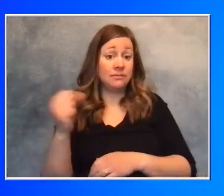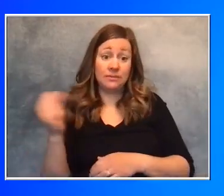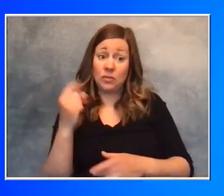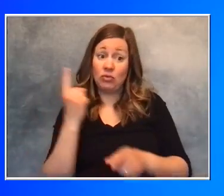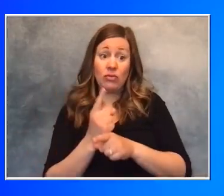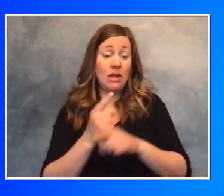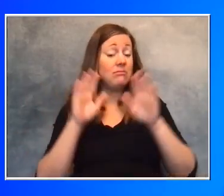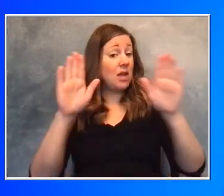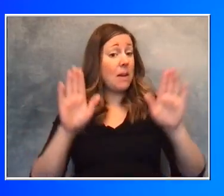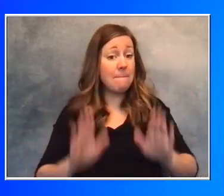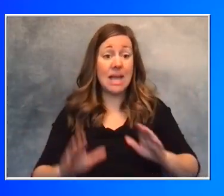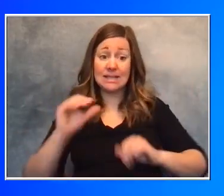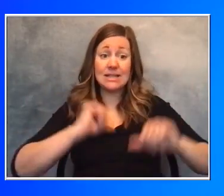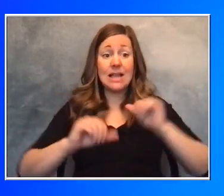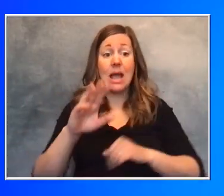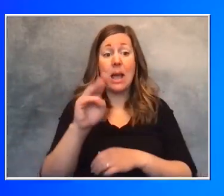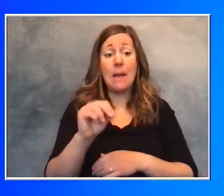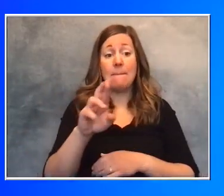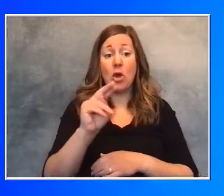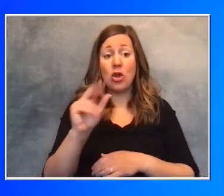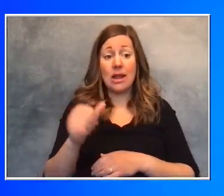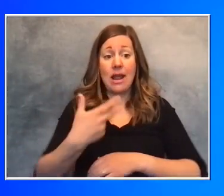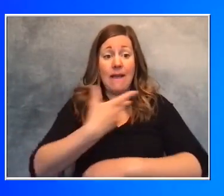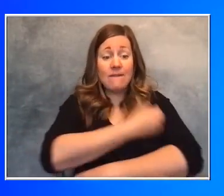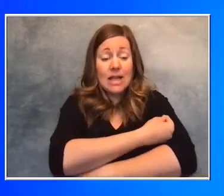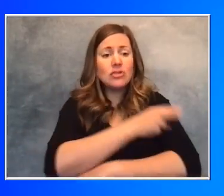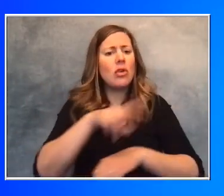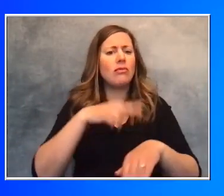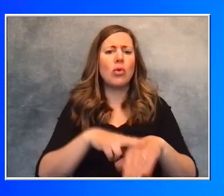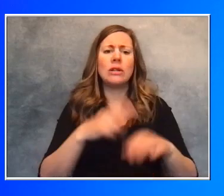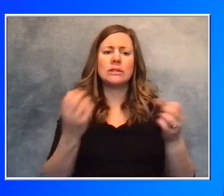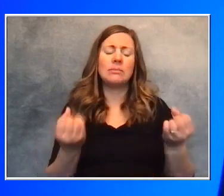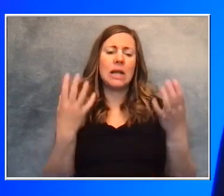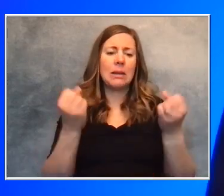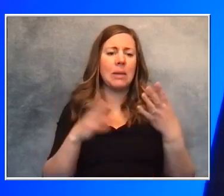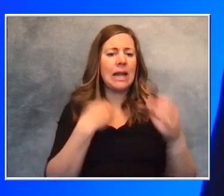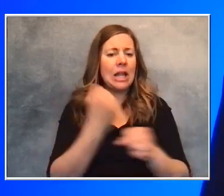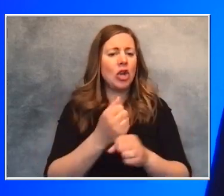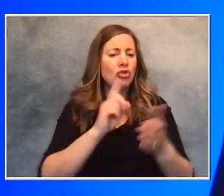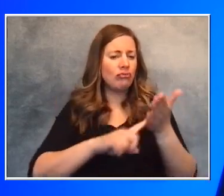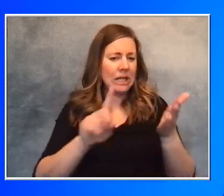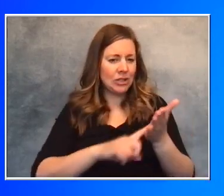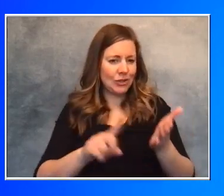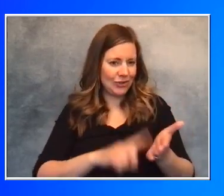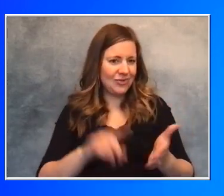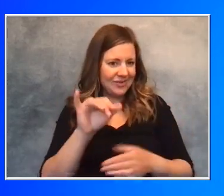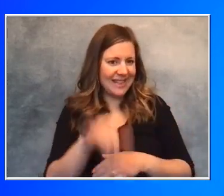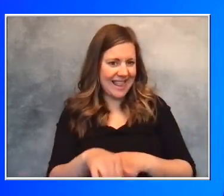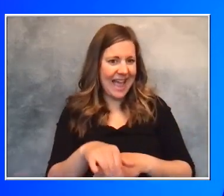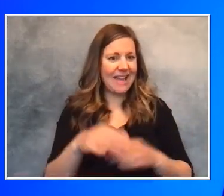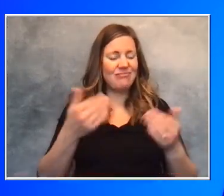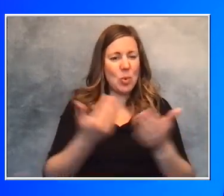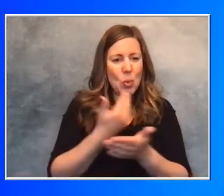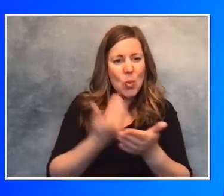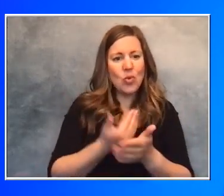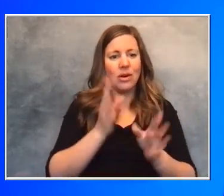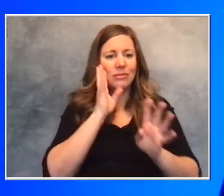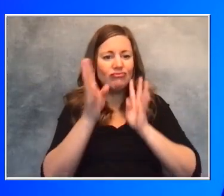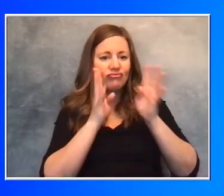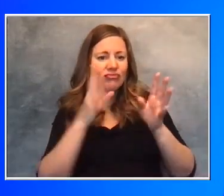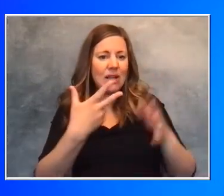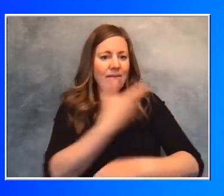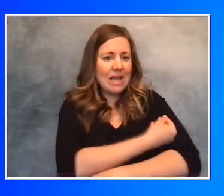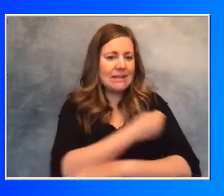the mRNA vaccines. Of course, there was decades of research to be able to get to the point where those new and innovative vaccines could be